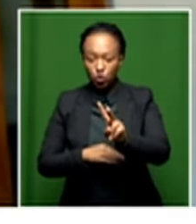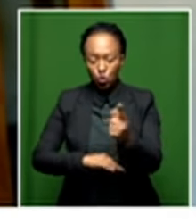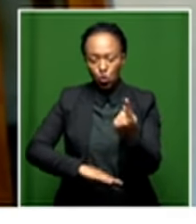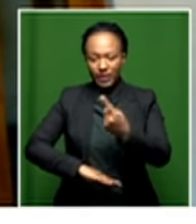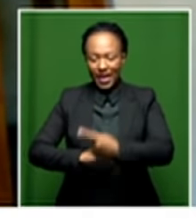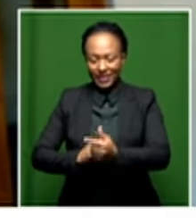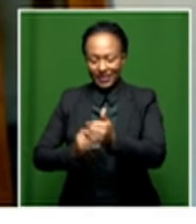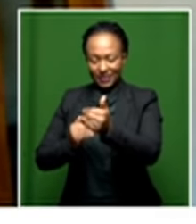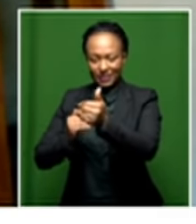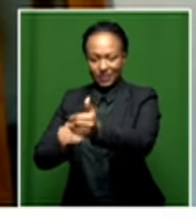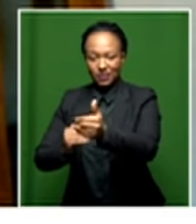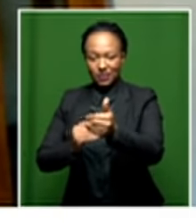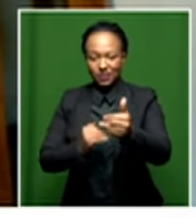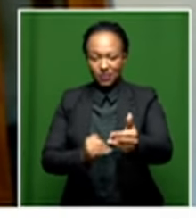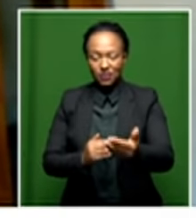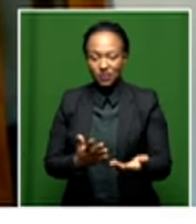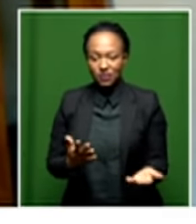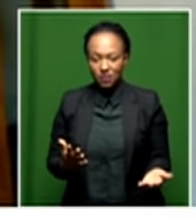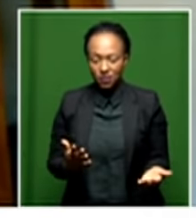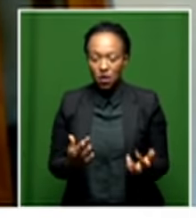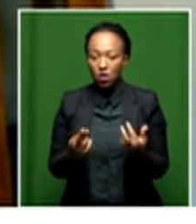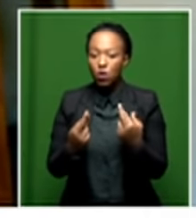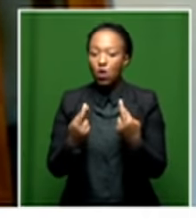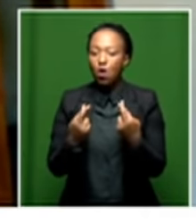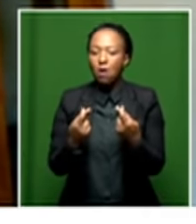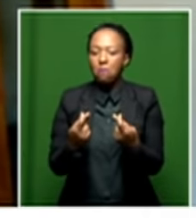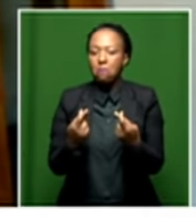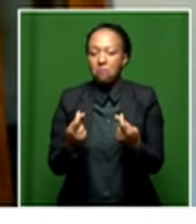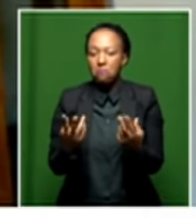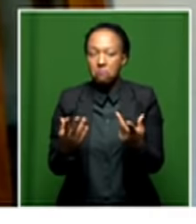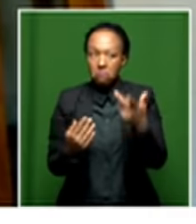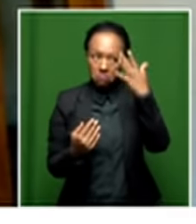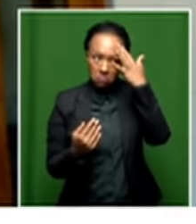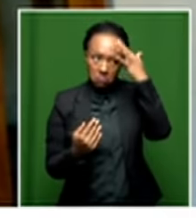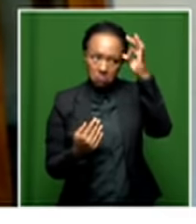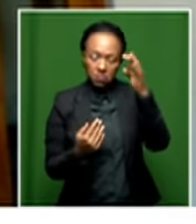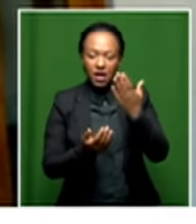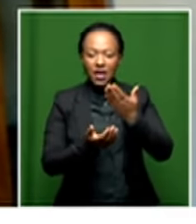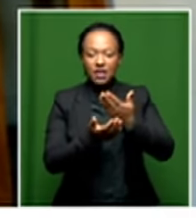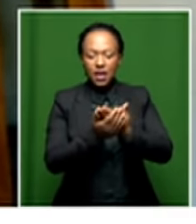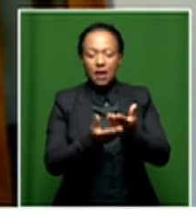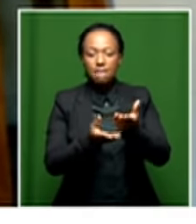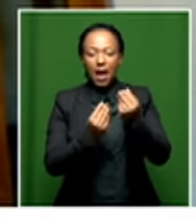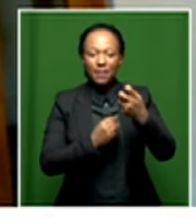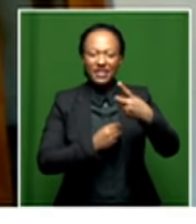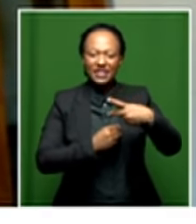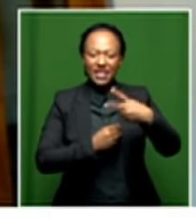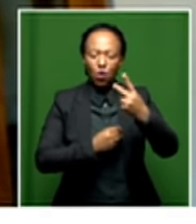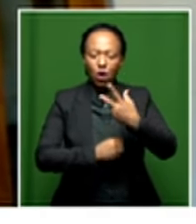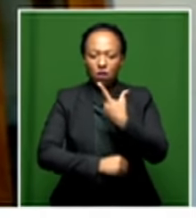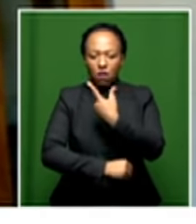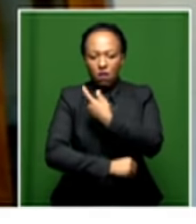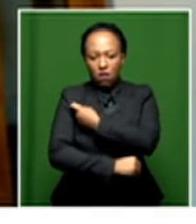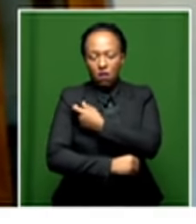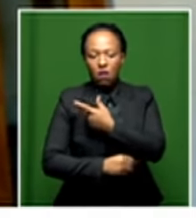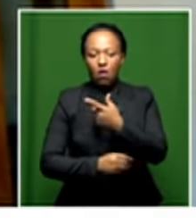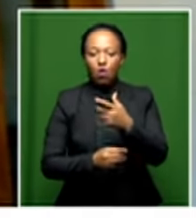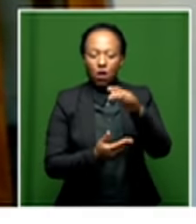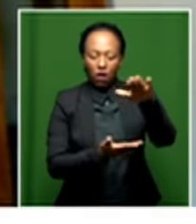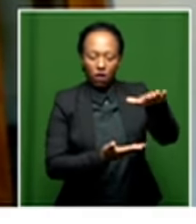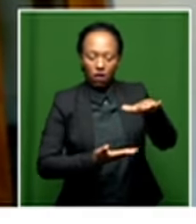us. Hopefully, the government will then be able to get a second dosages for Pfizer into the